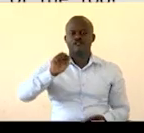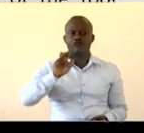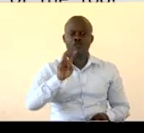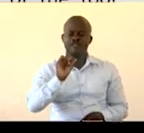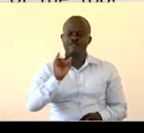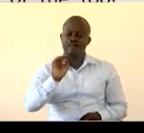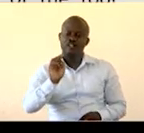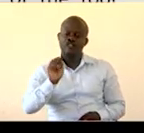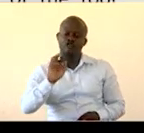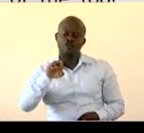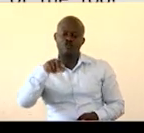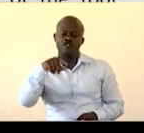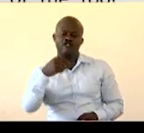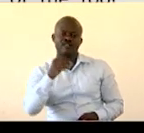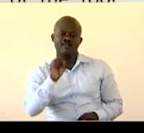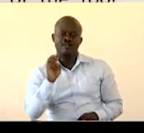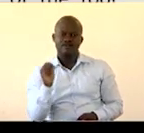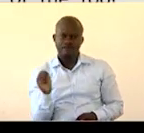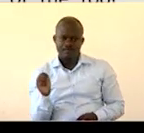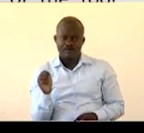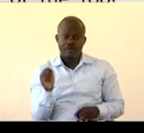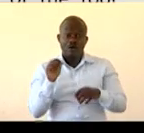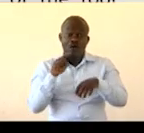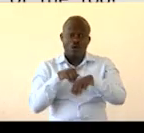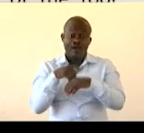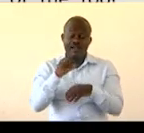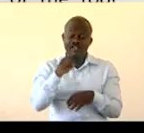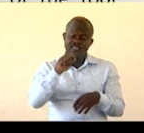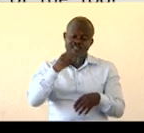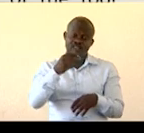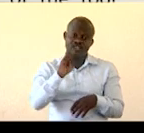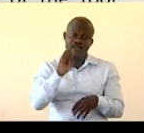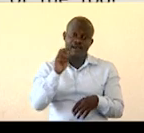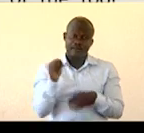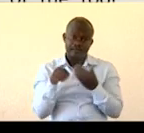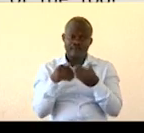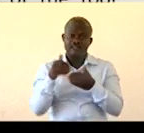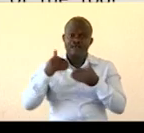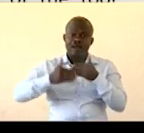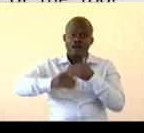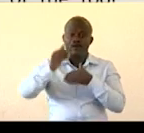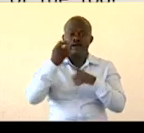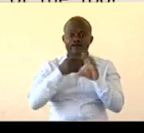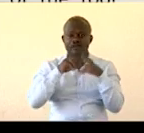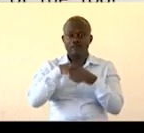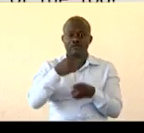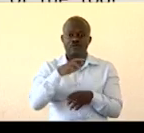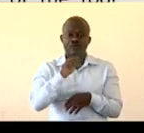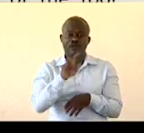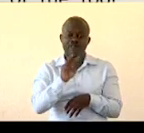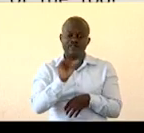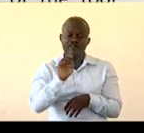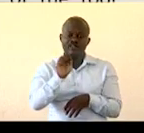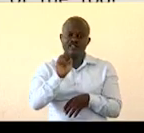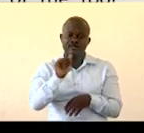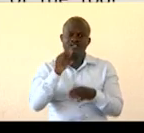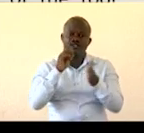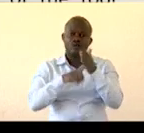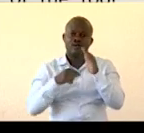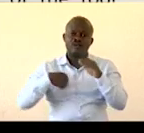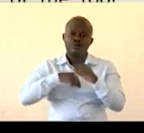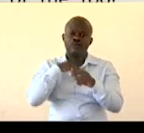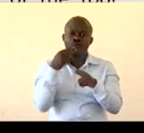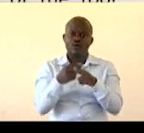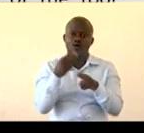gravitropism. While stem grows away from gravity, and that is what we call